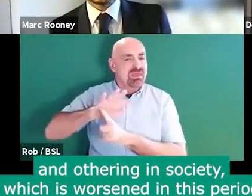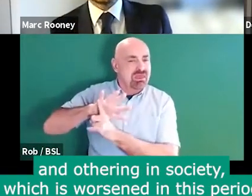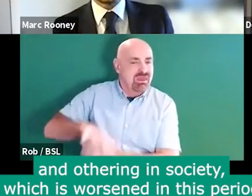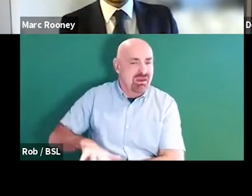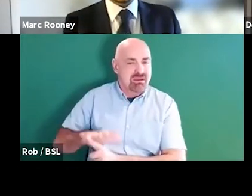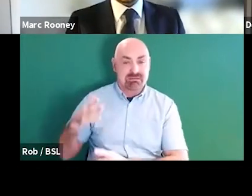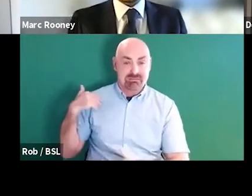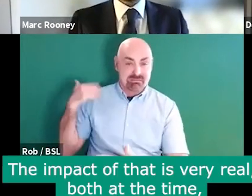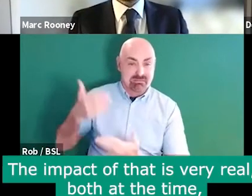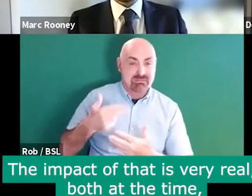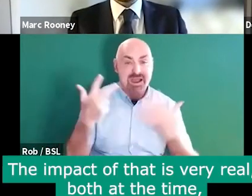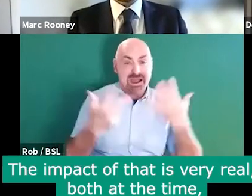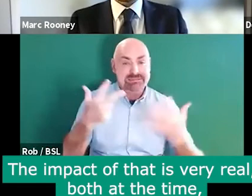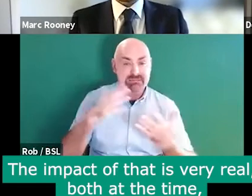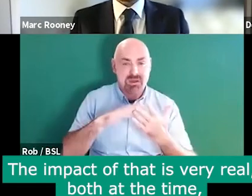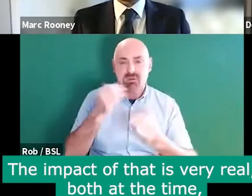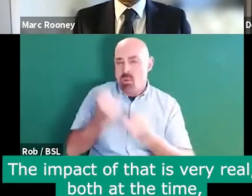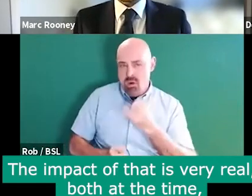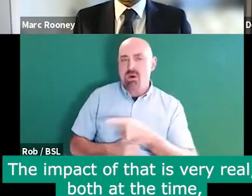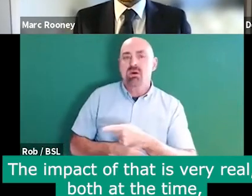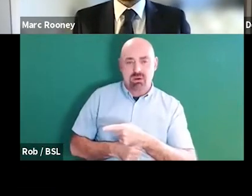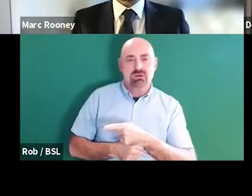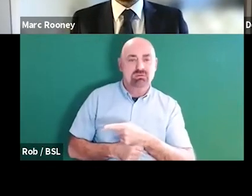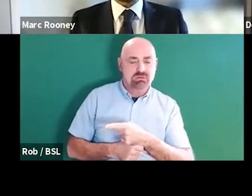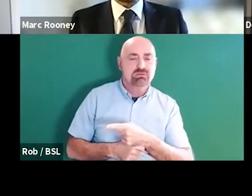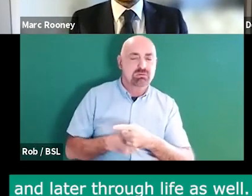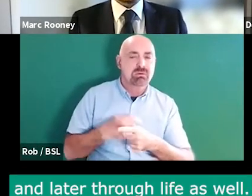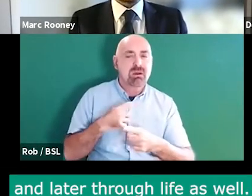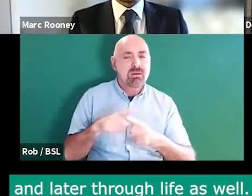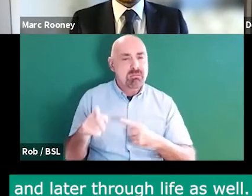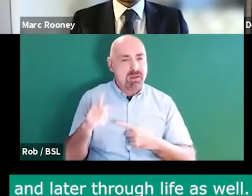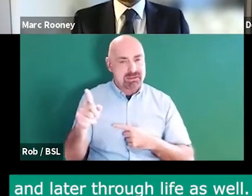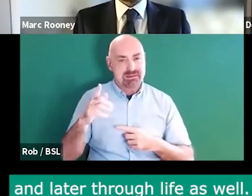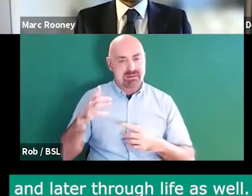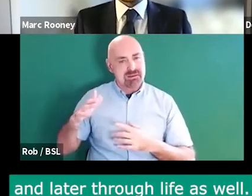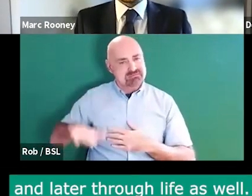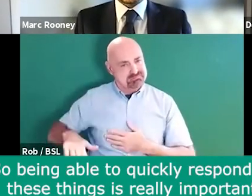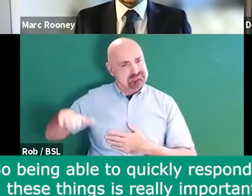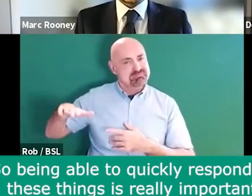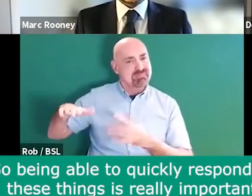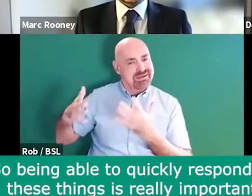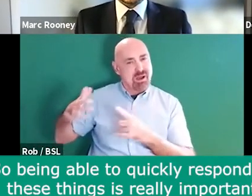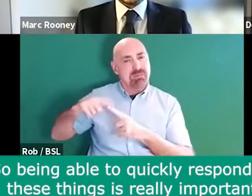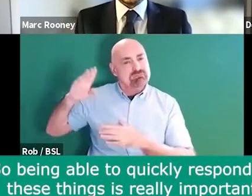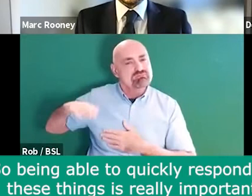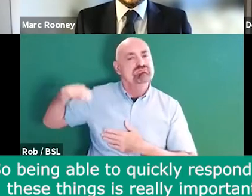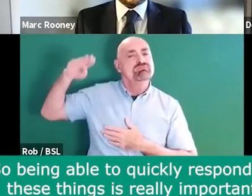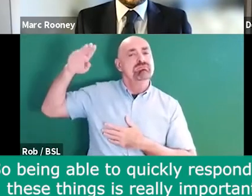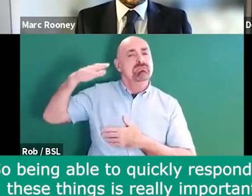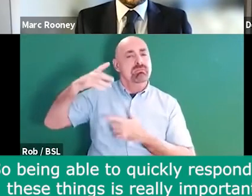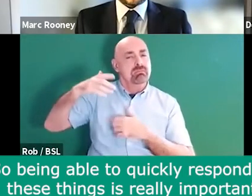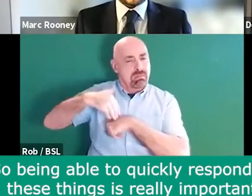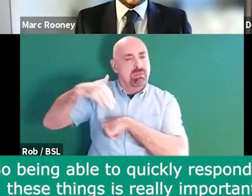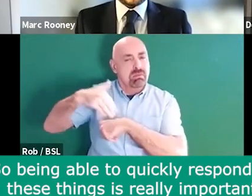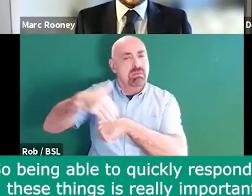this period. The impact of that is very real, both at the time and later through life as well. So being able to agilely respond to